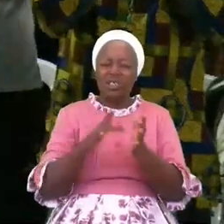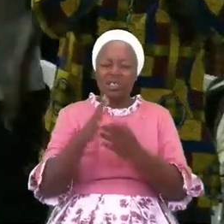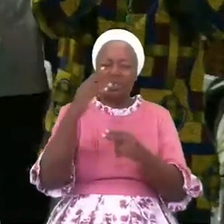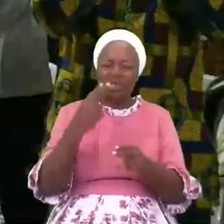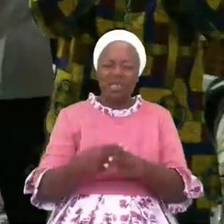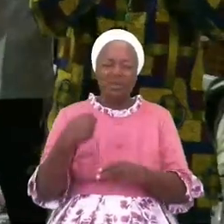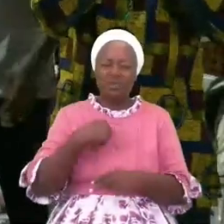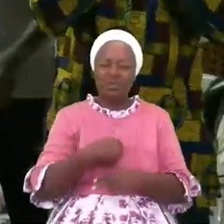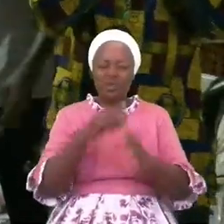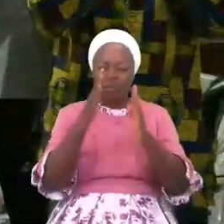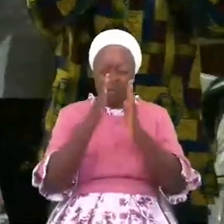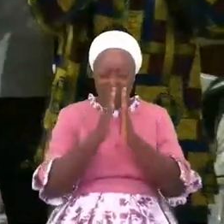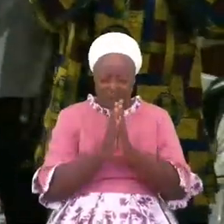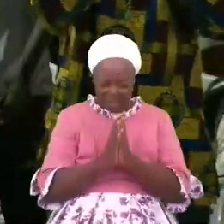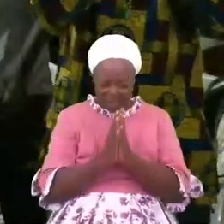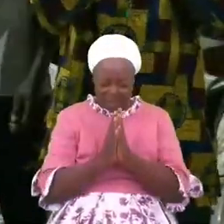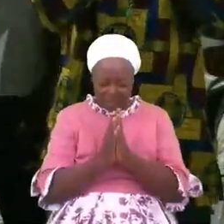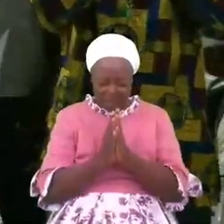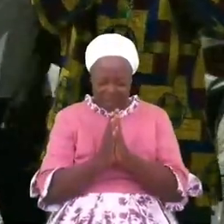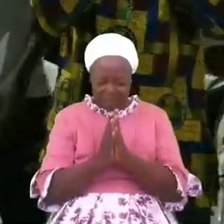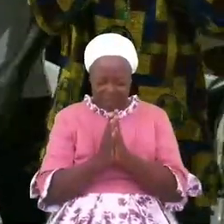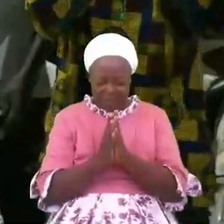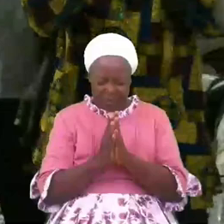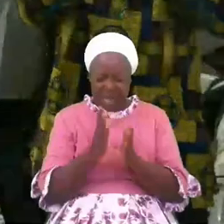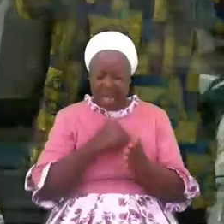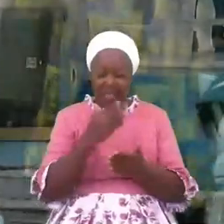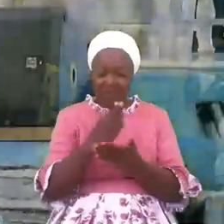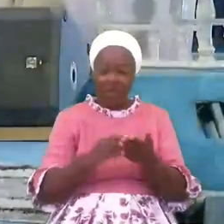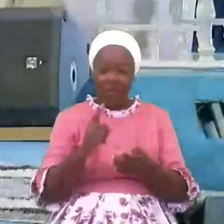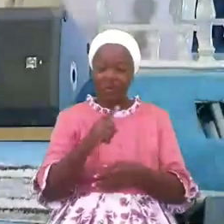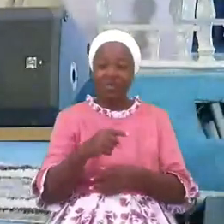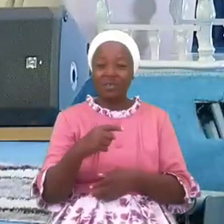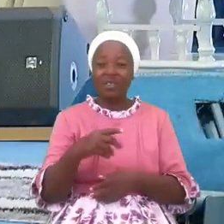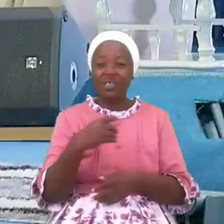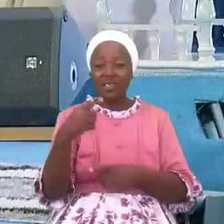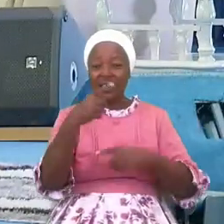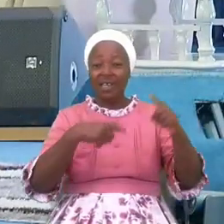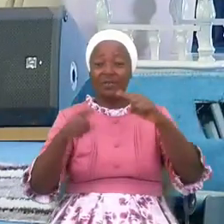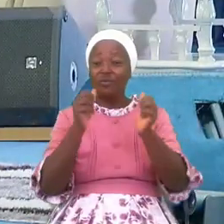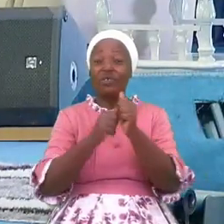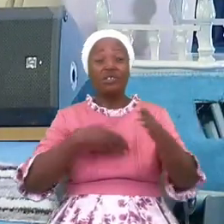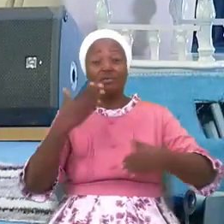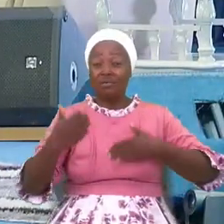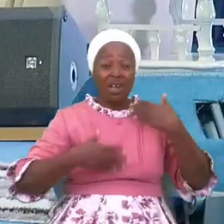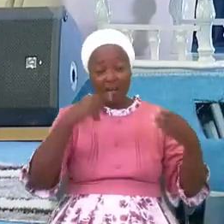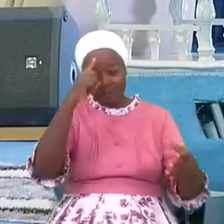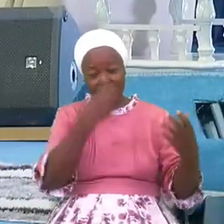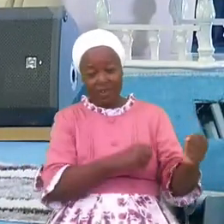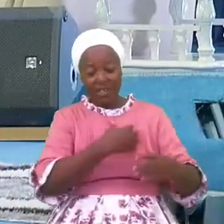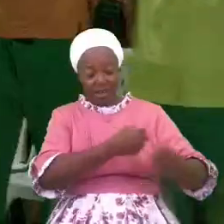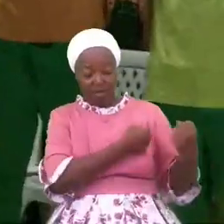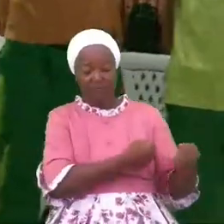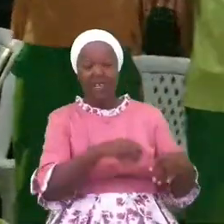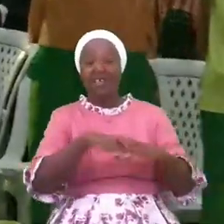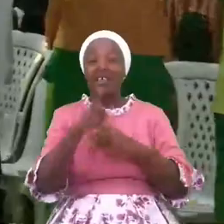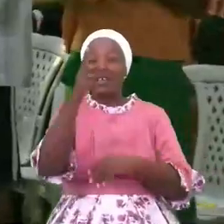And somebody there with excitement and faith and confidence in God will shout,